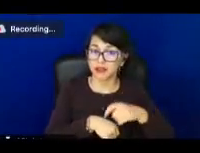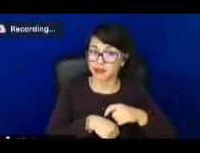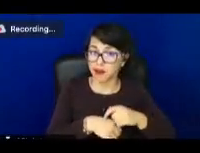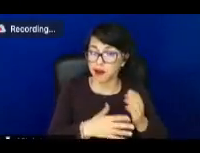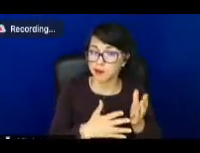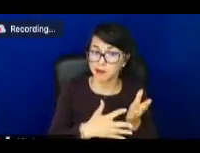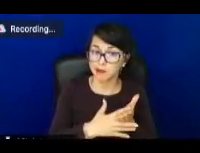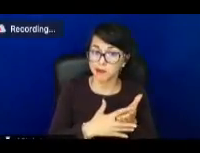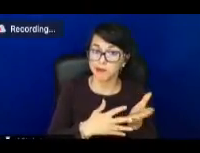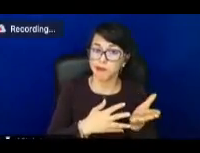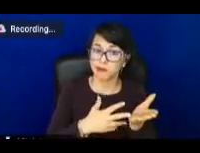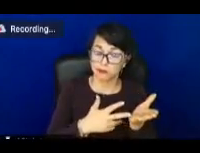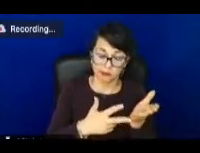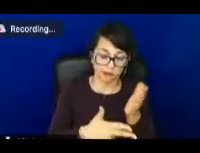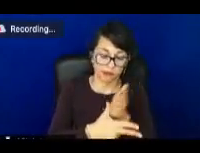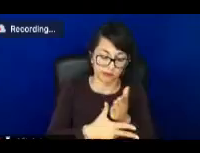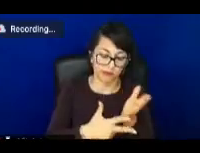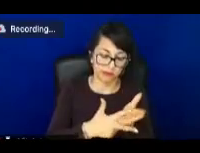Okay.